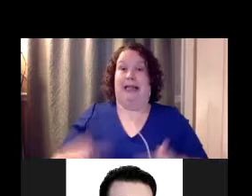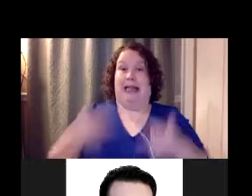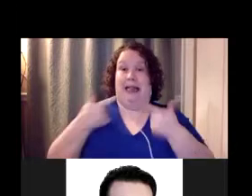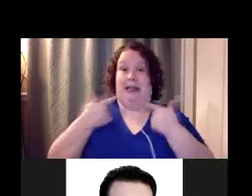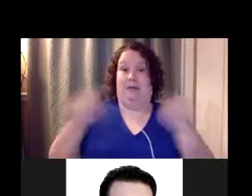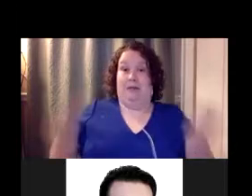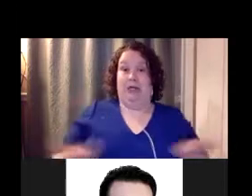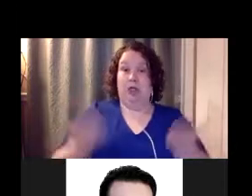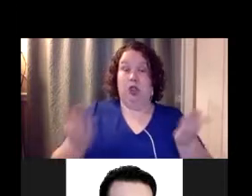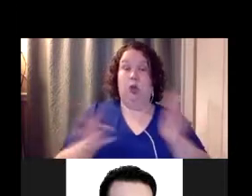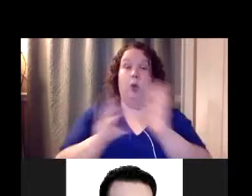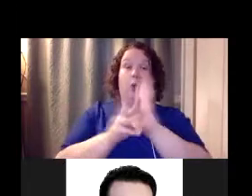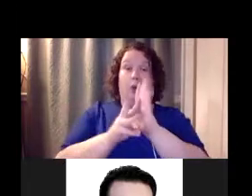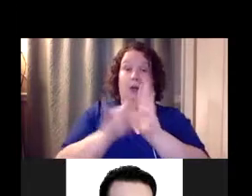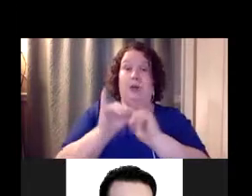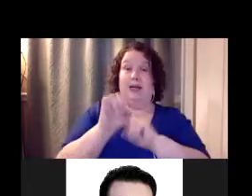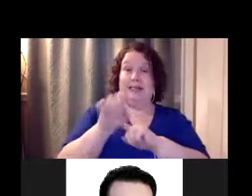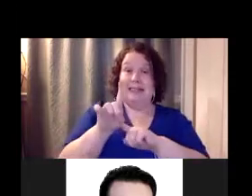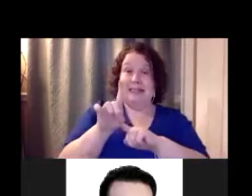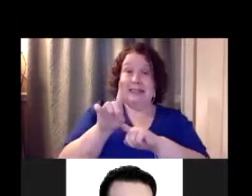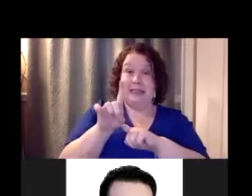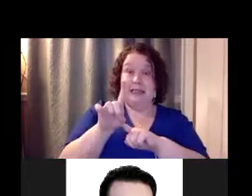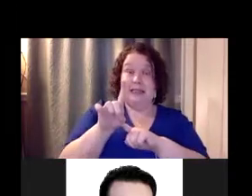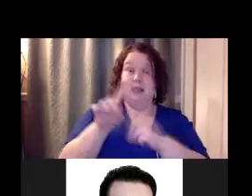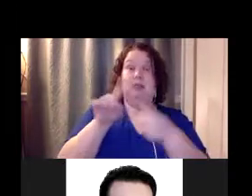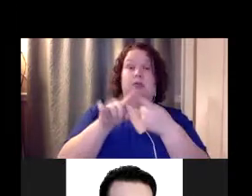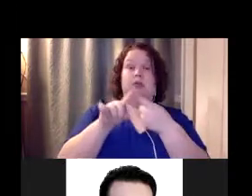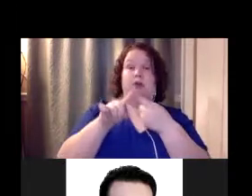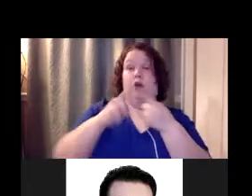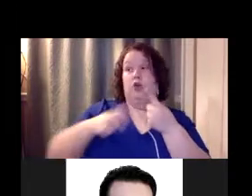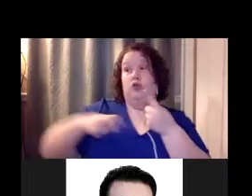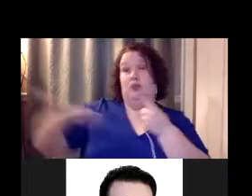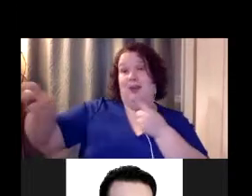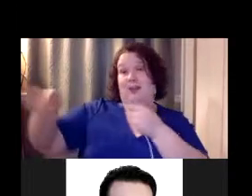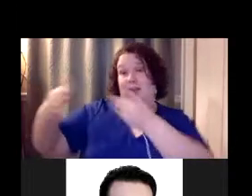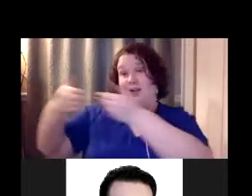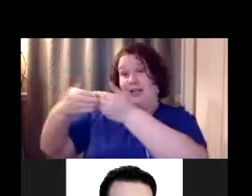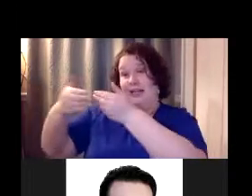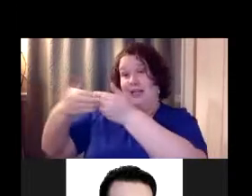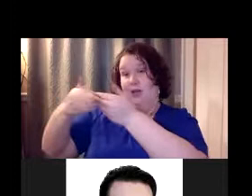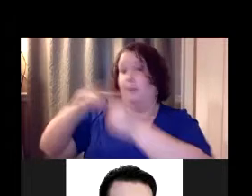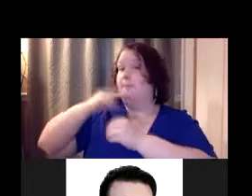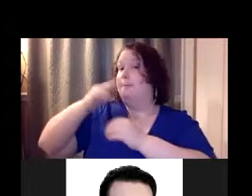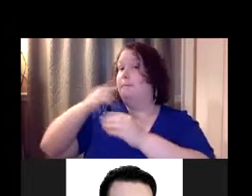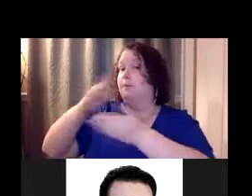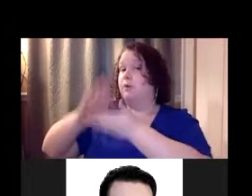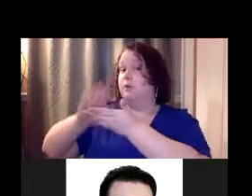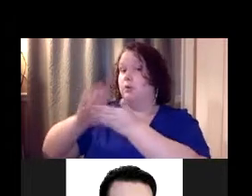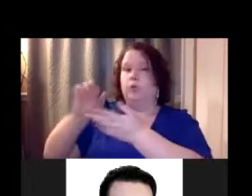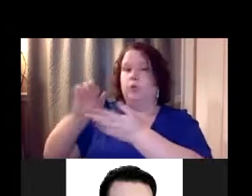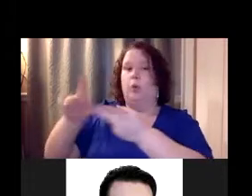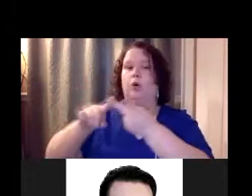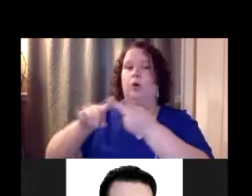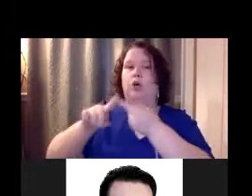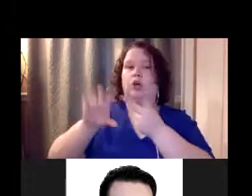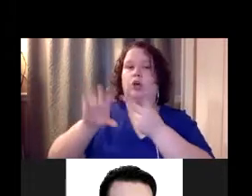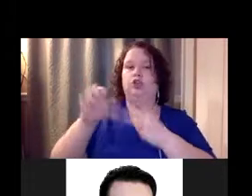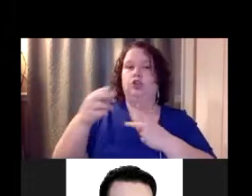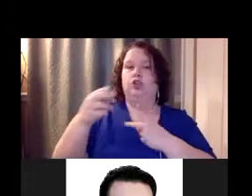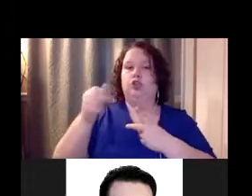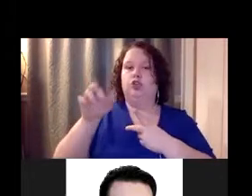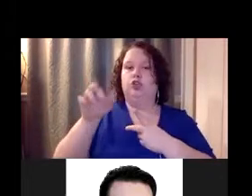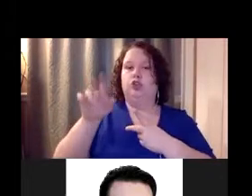to either nearby public schools or to charter schools. You can see we've seen a pretty